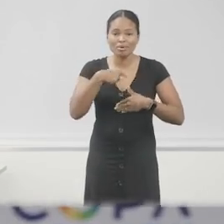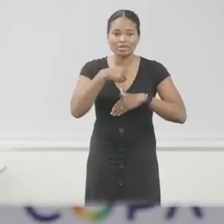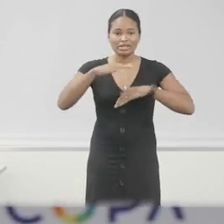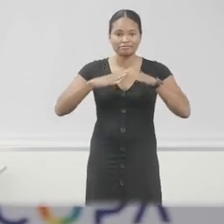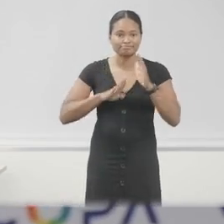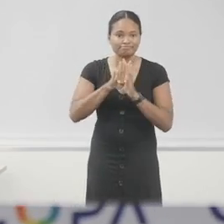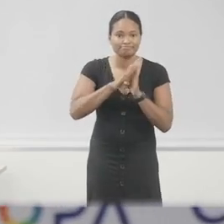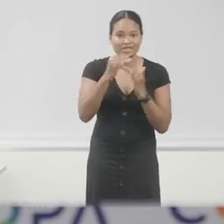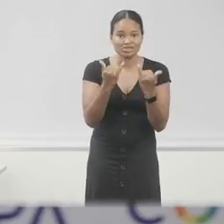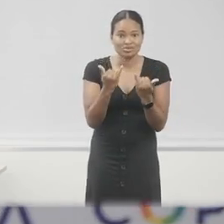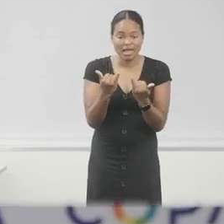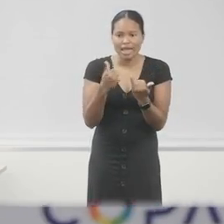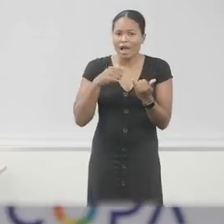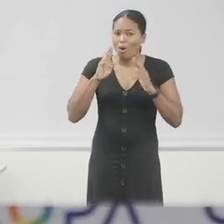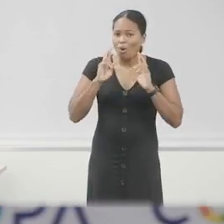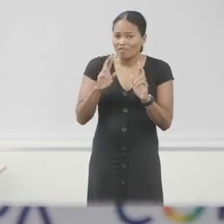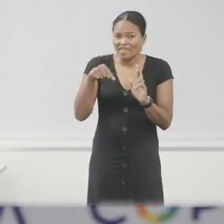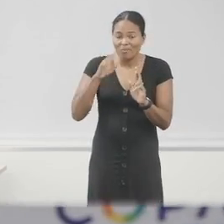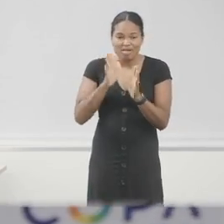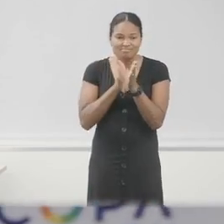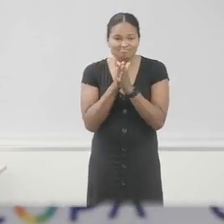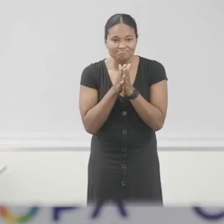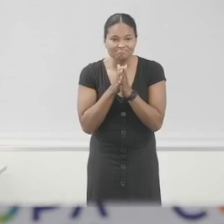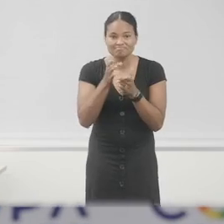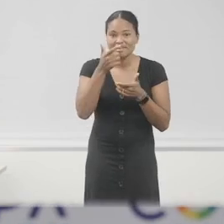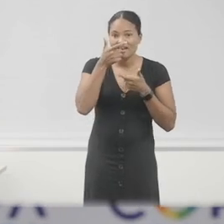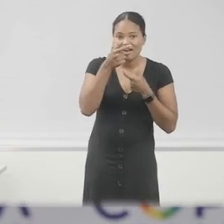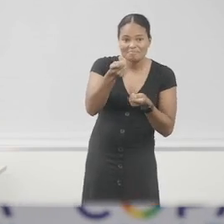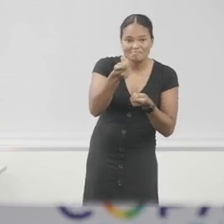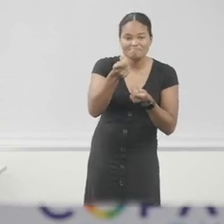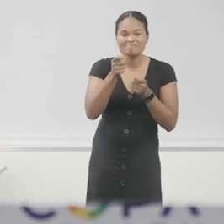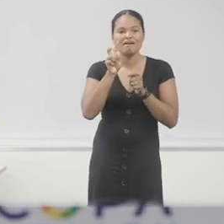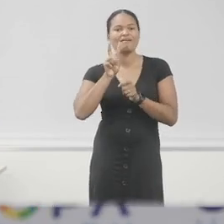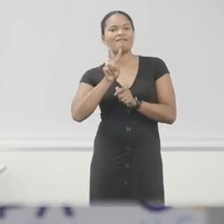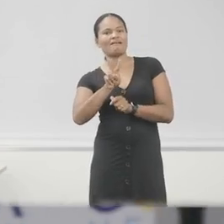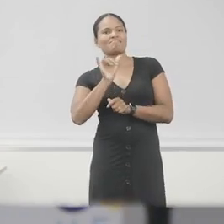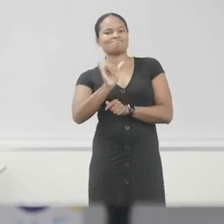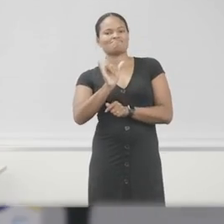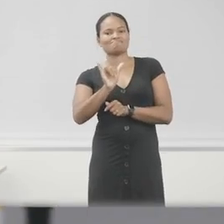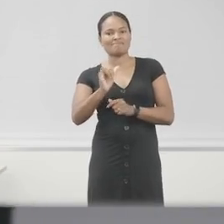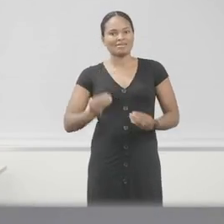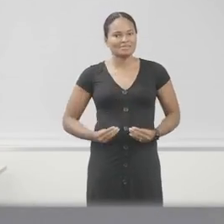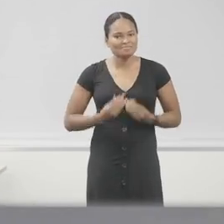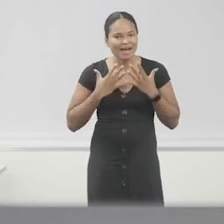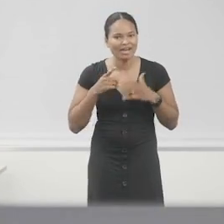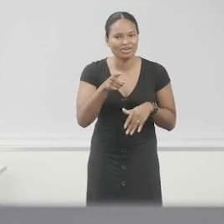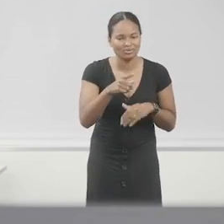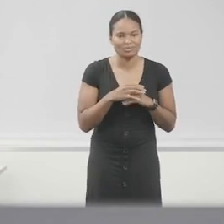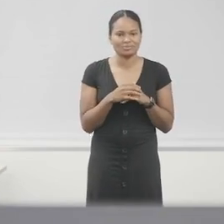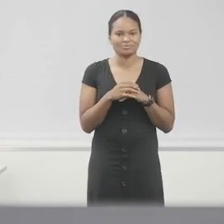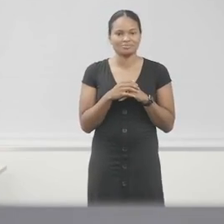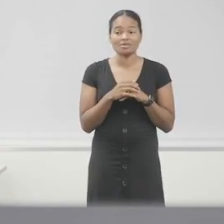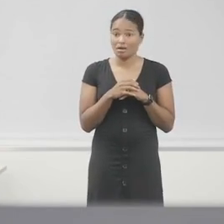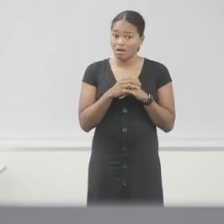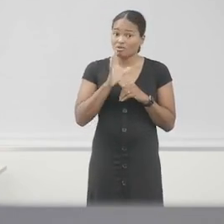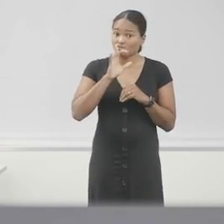really going to keep your interest. It's going to motivate you. It's going to inspire you. It's going to make you,